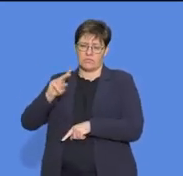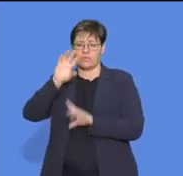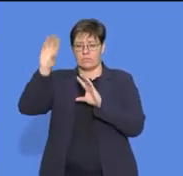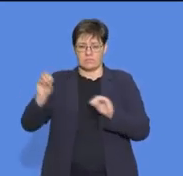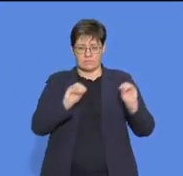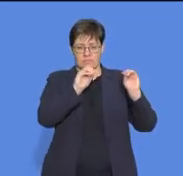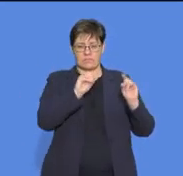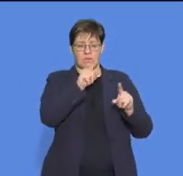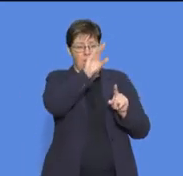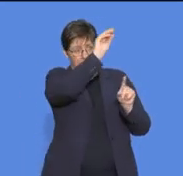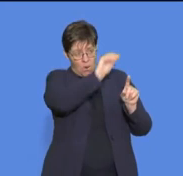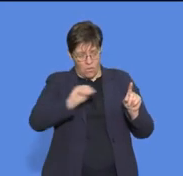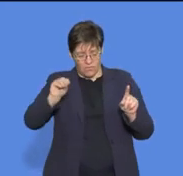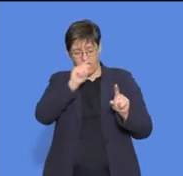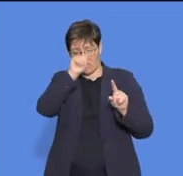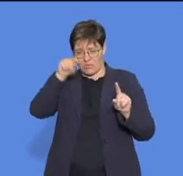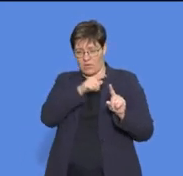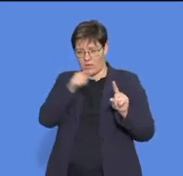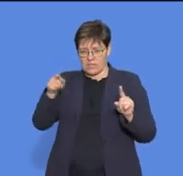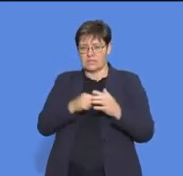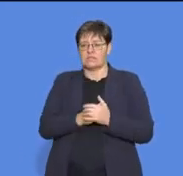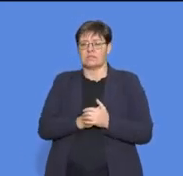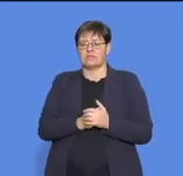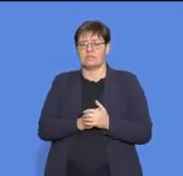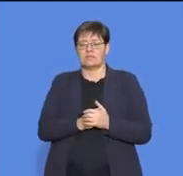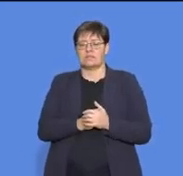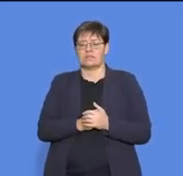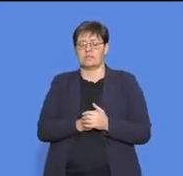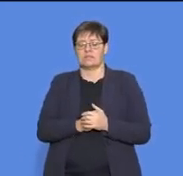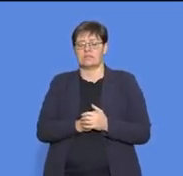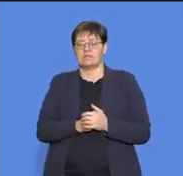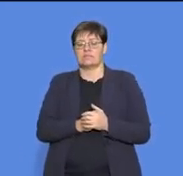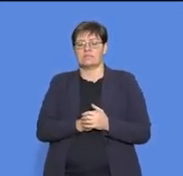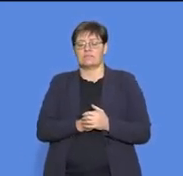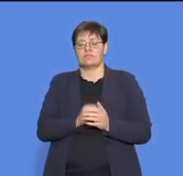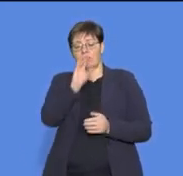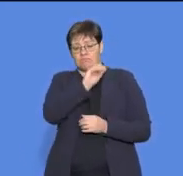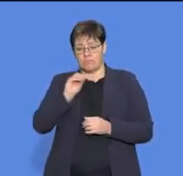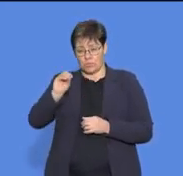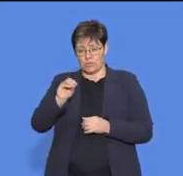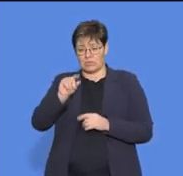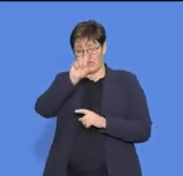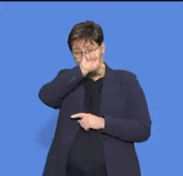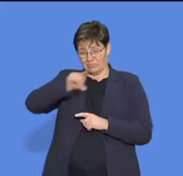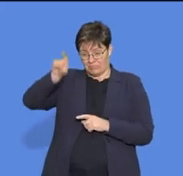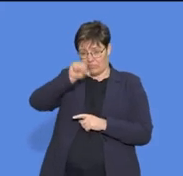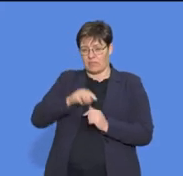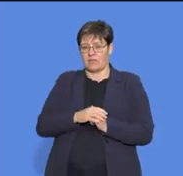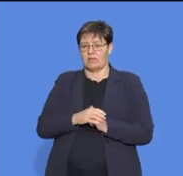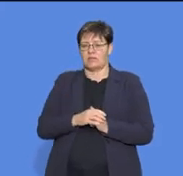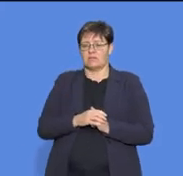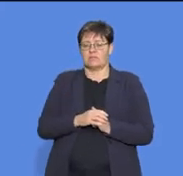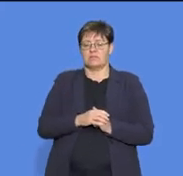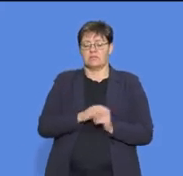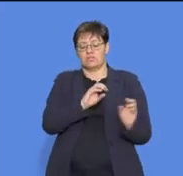by whatever is not U2 because we're isolating the cos U2 part. We're going to put this expression into our calculator